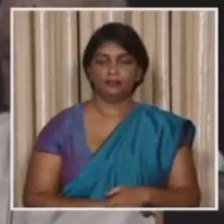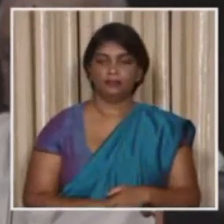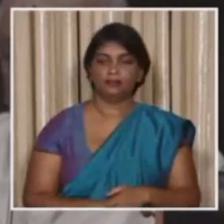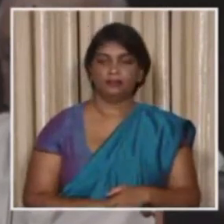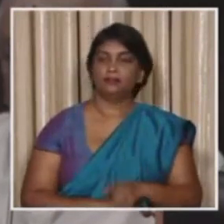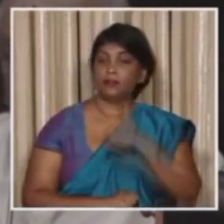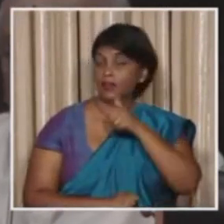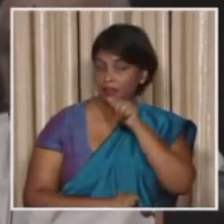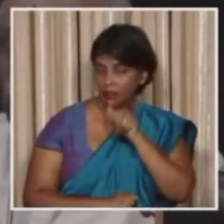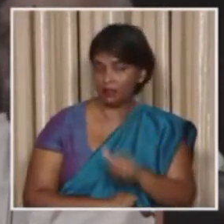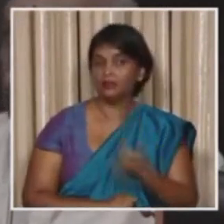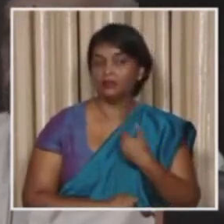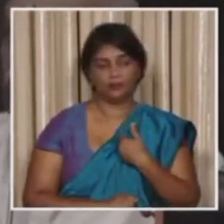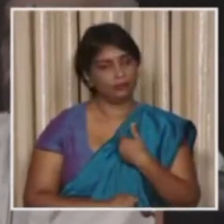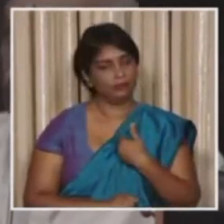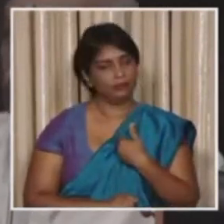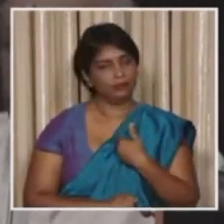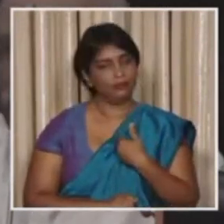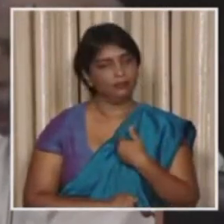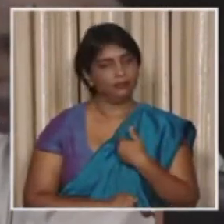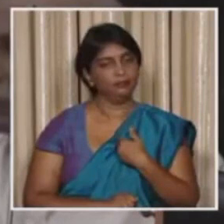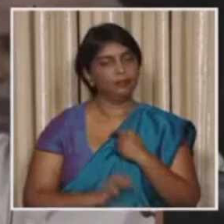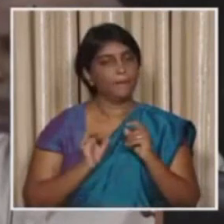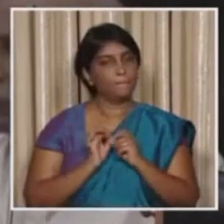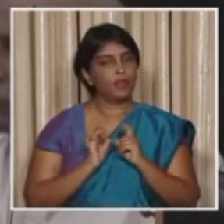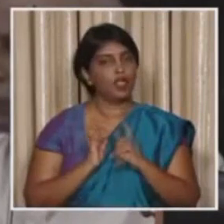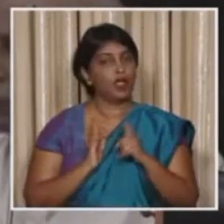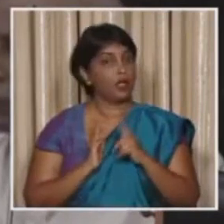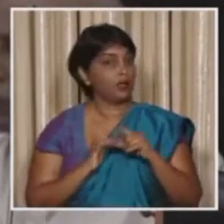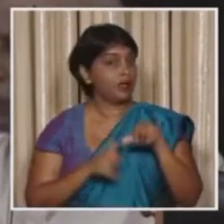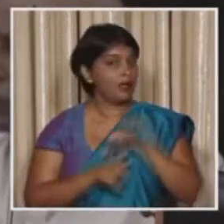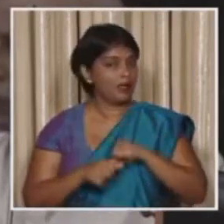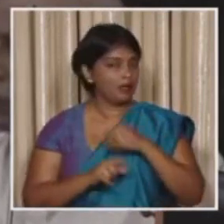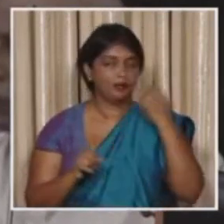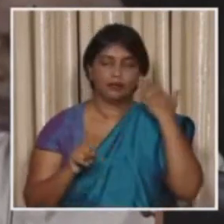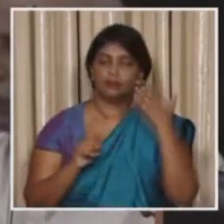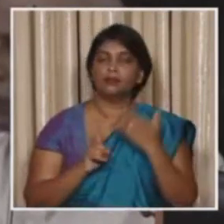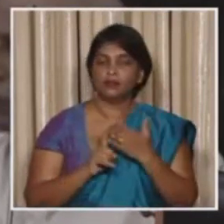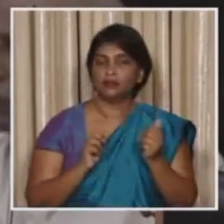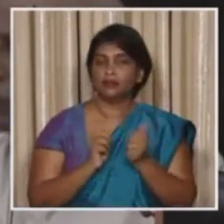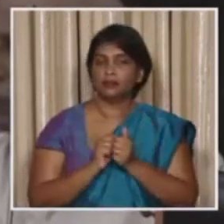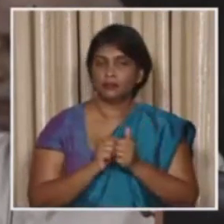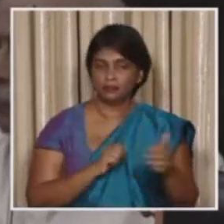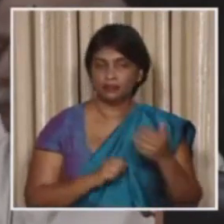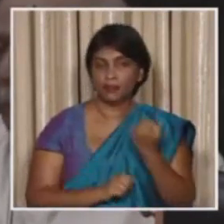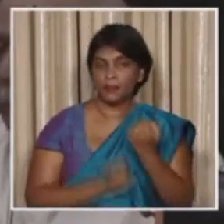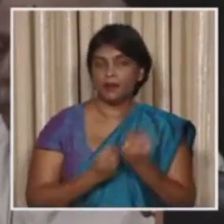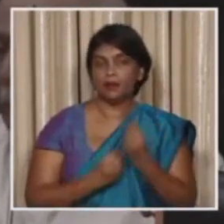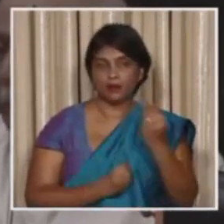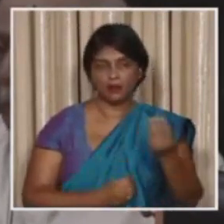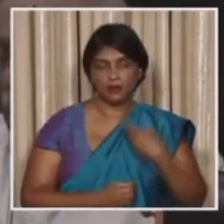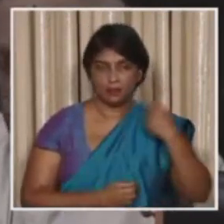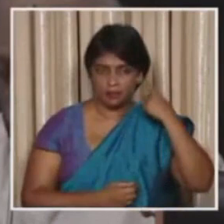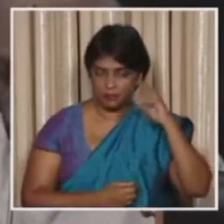I will get the BOI to take this over. We also have plans for the development of tourist attractions in Jaffna and Manna